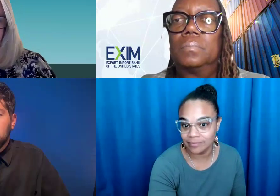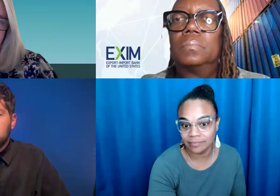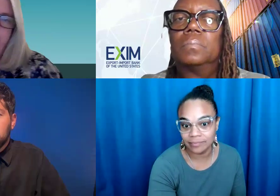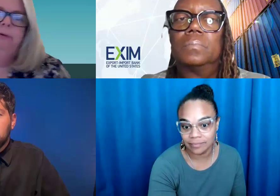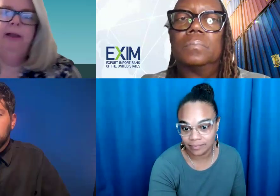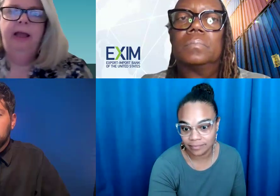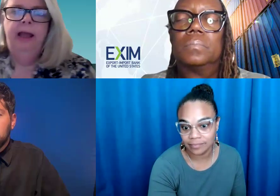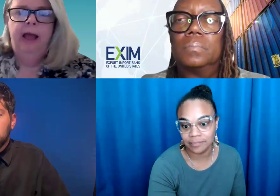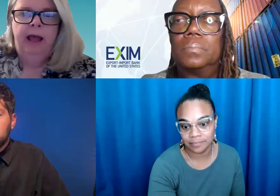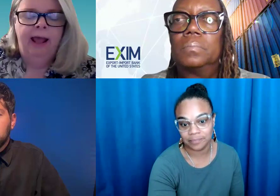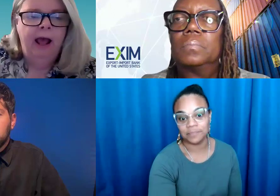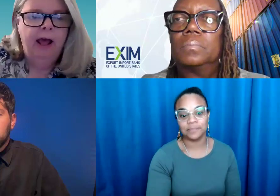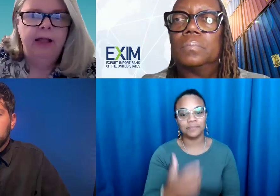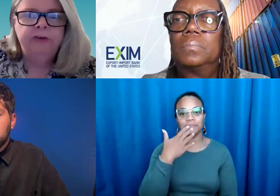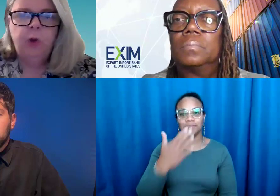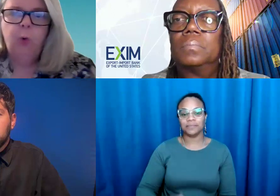Thank you.